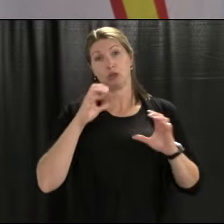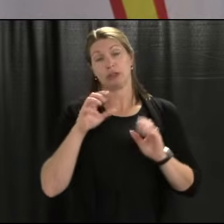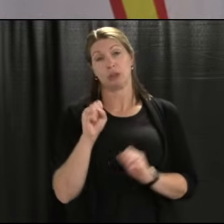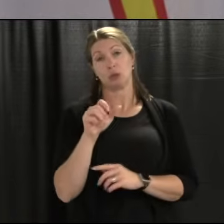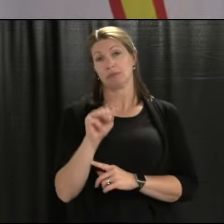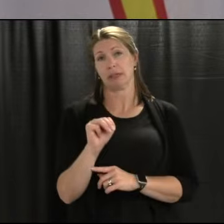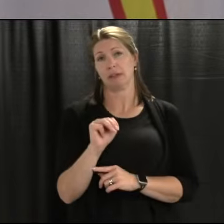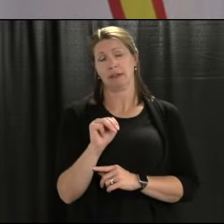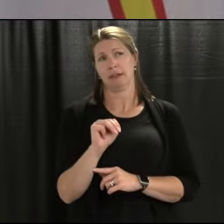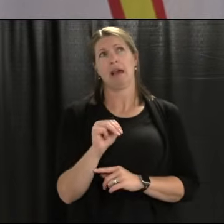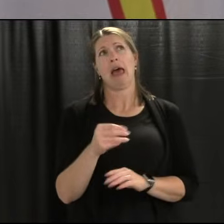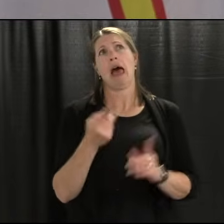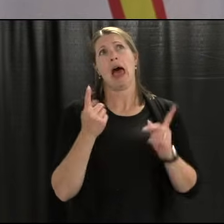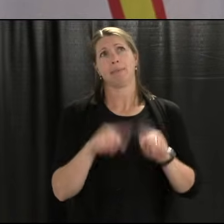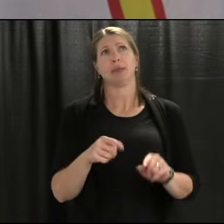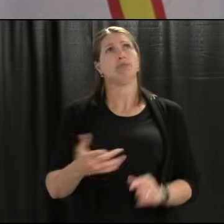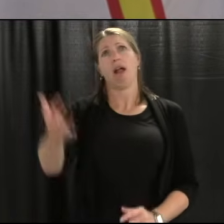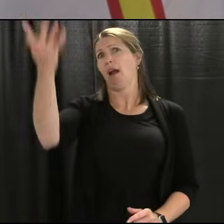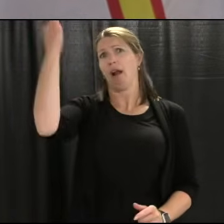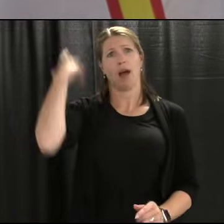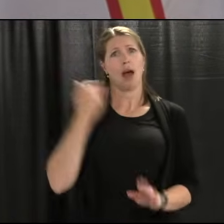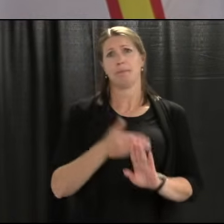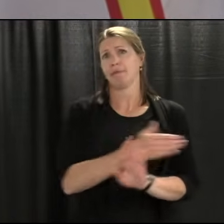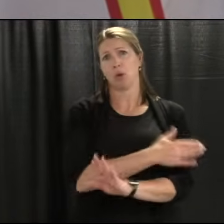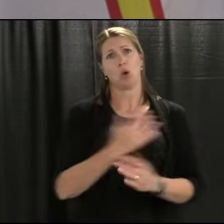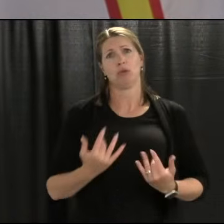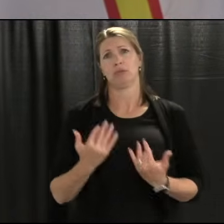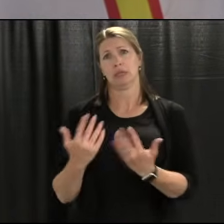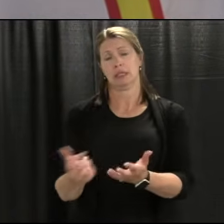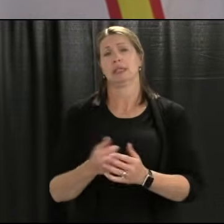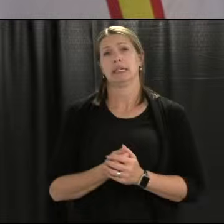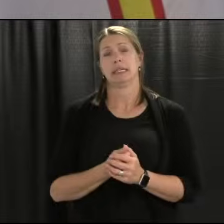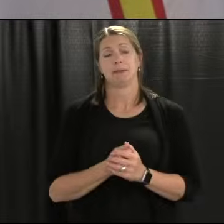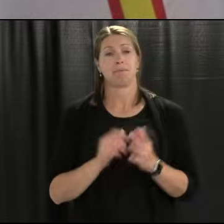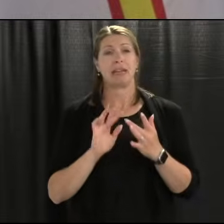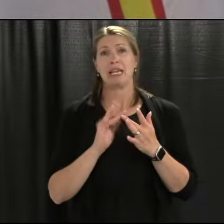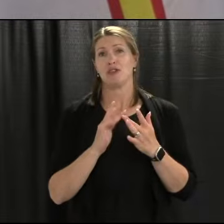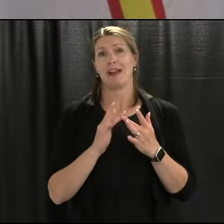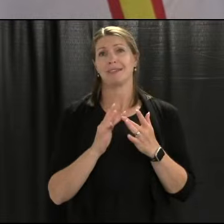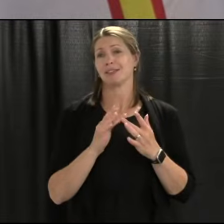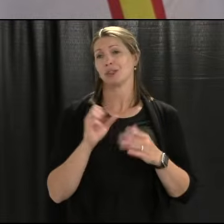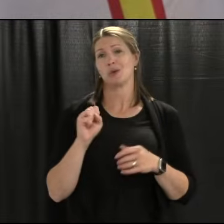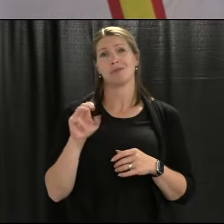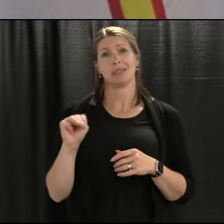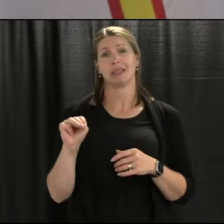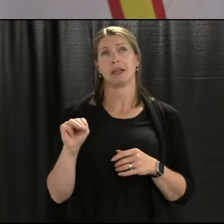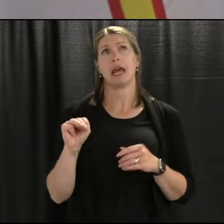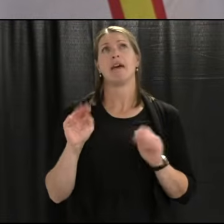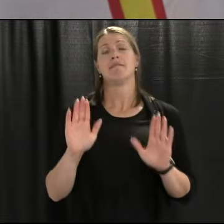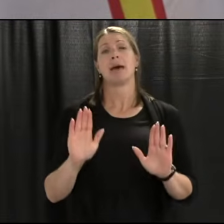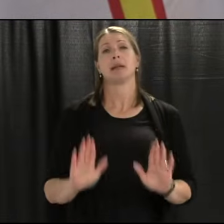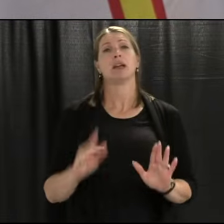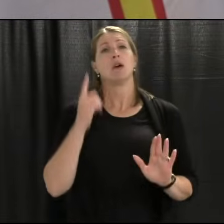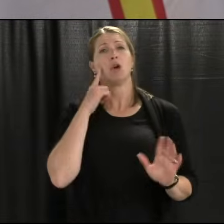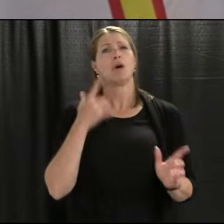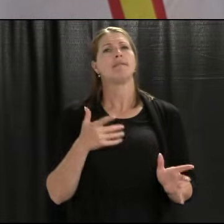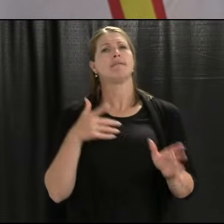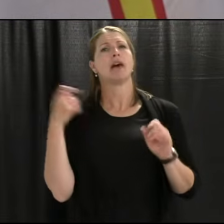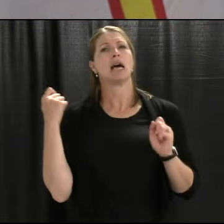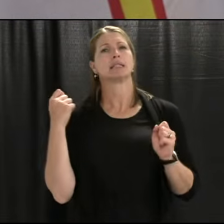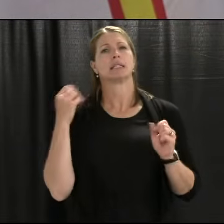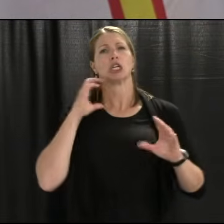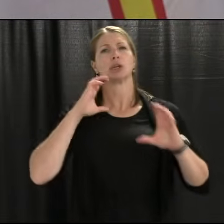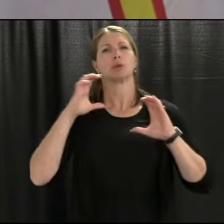Online can be very useful for situations like this. It's a very quick way to communicate with all Newfoundlanders and Labradorians